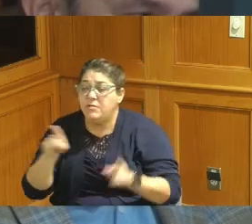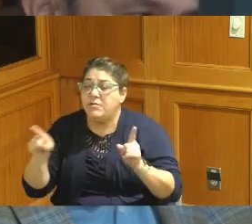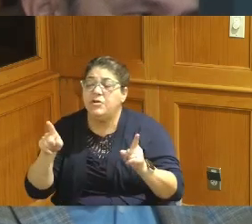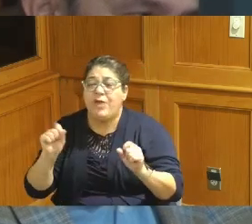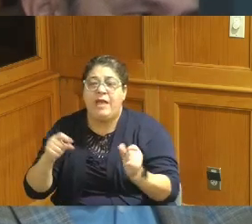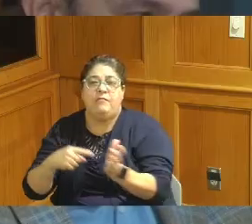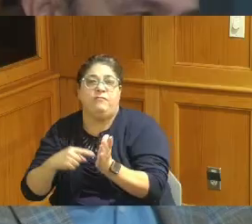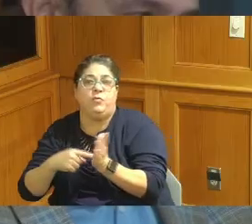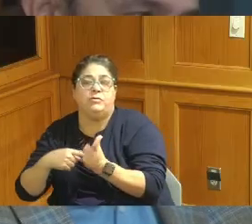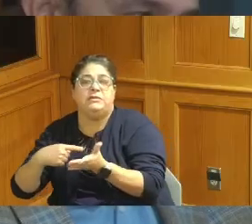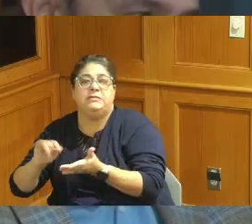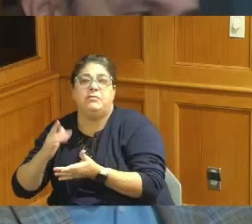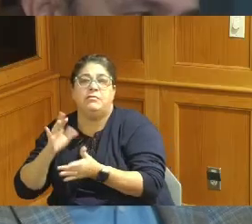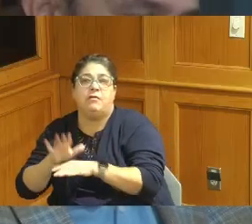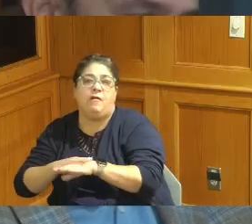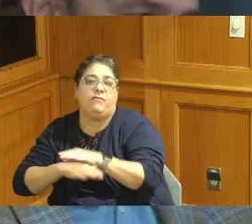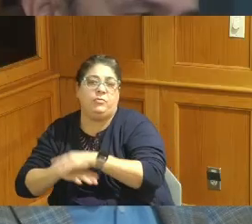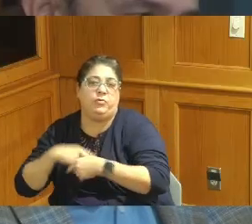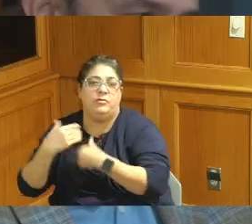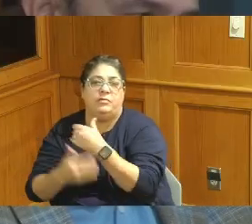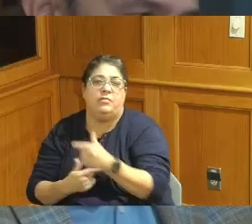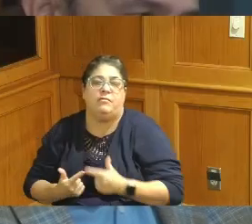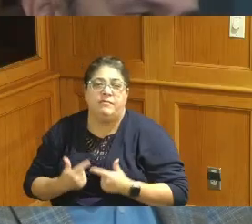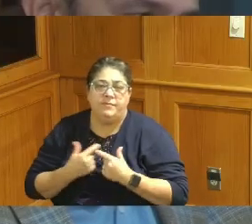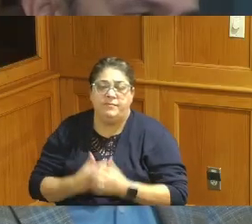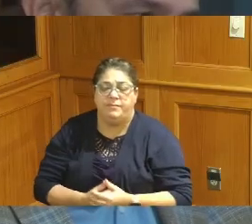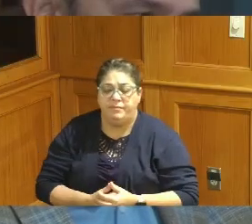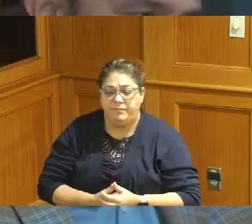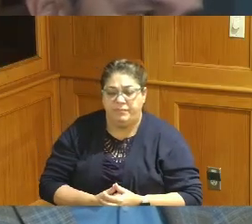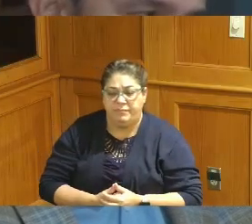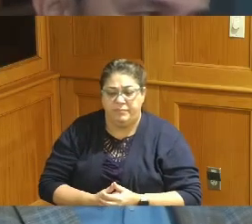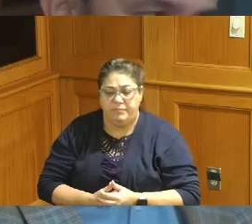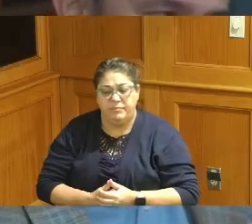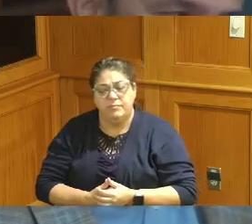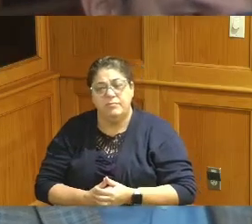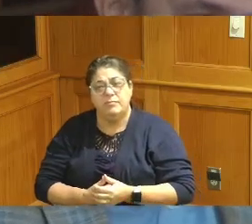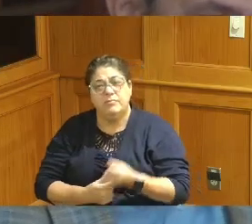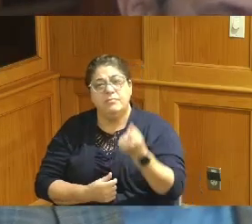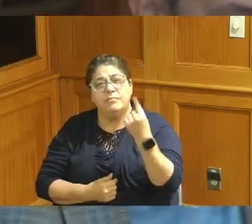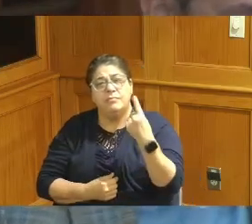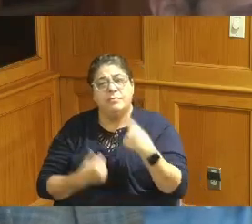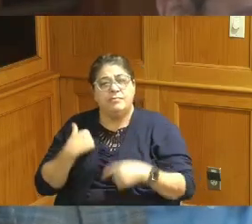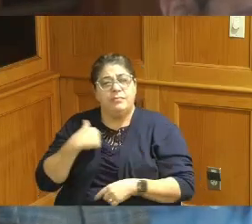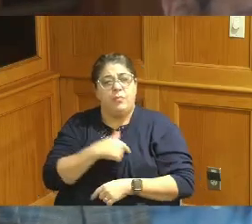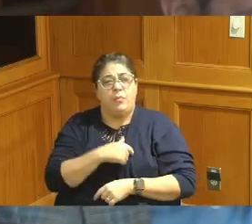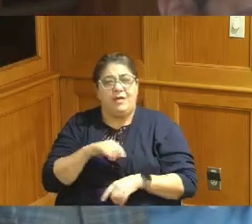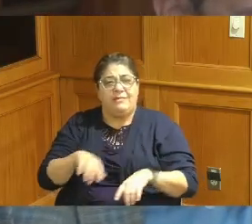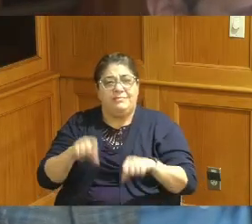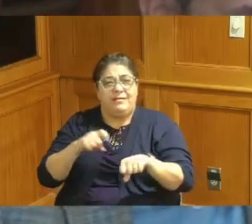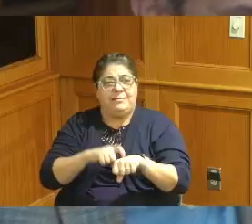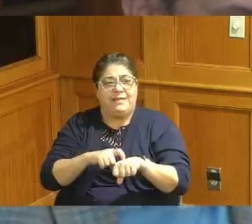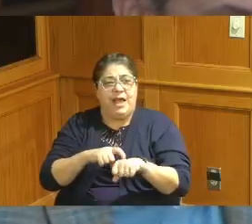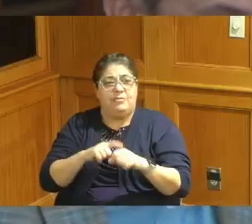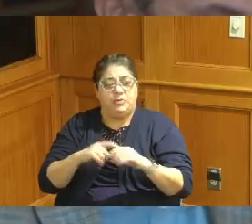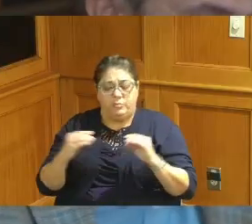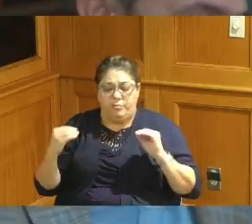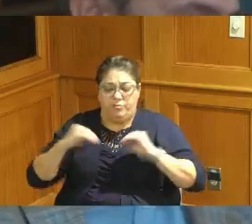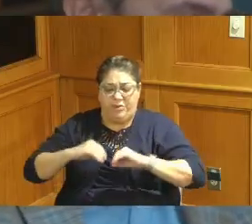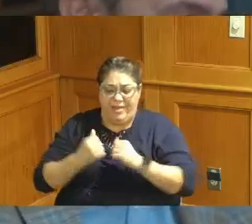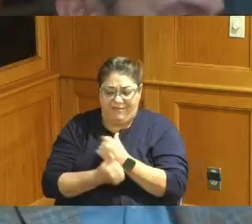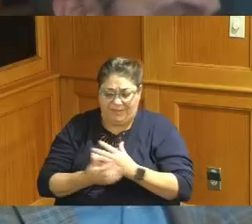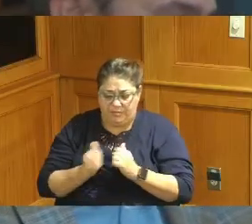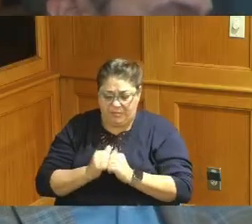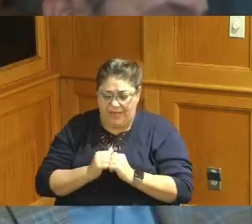I would want us to look at, a lot of times it takes us time to get things put together. Obviously, this is very